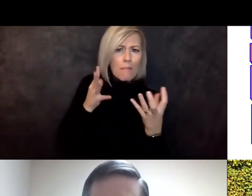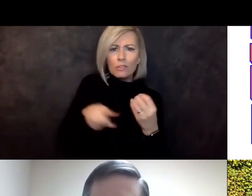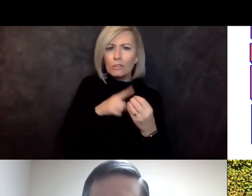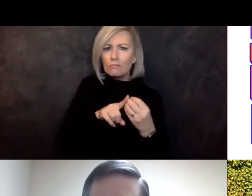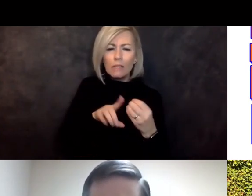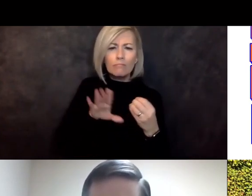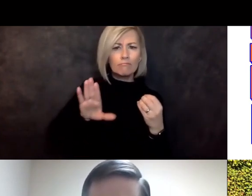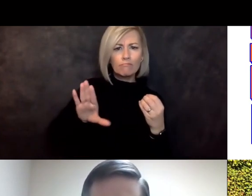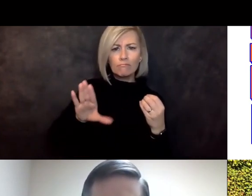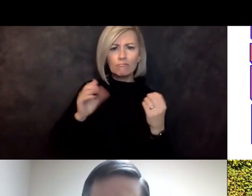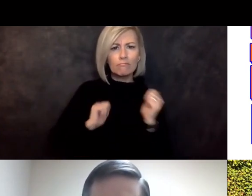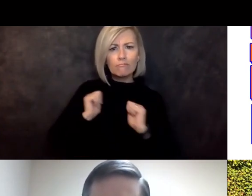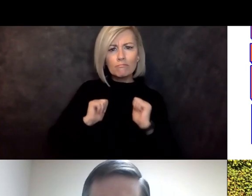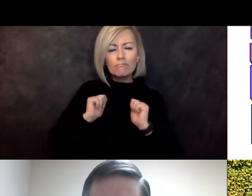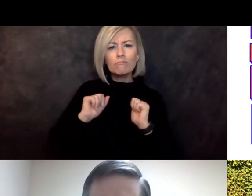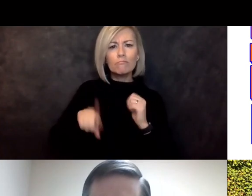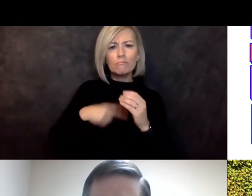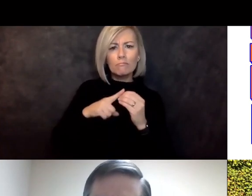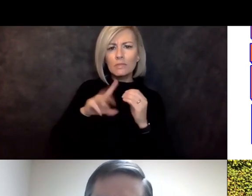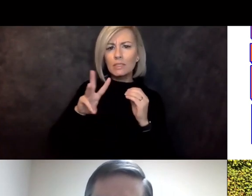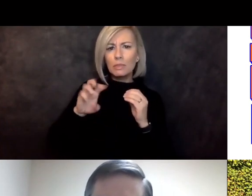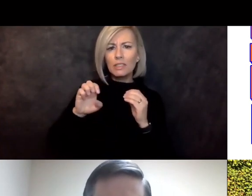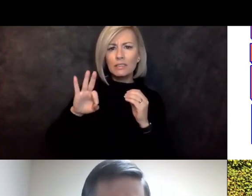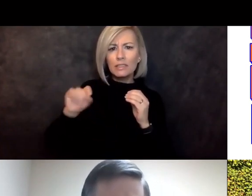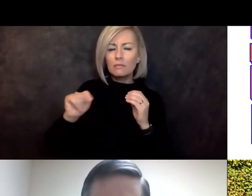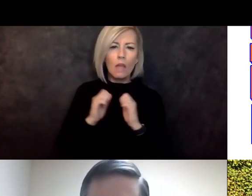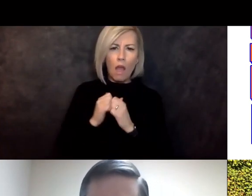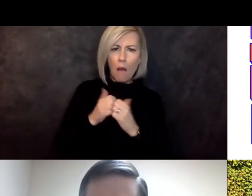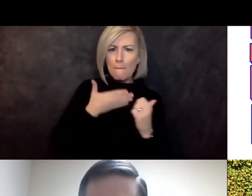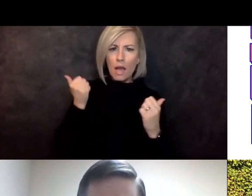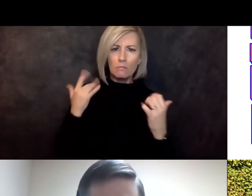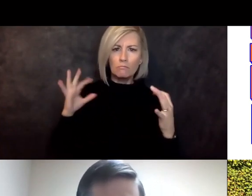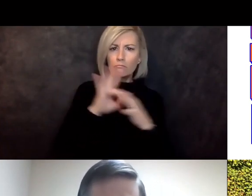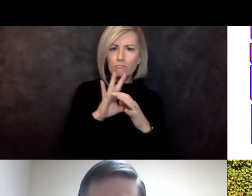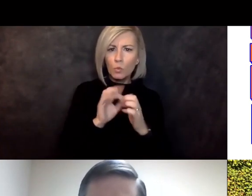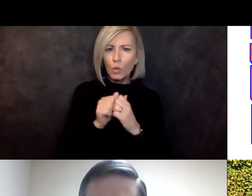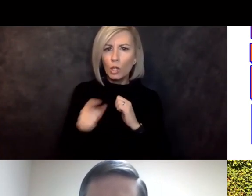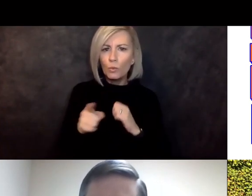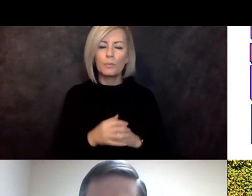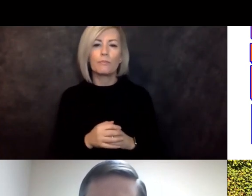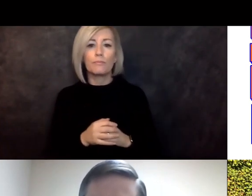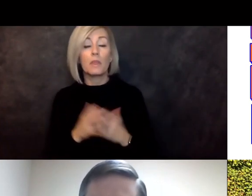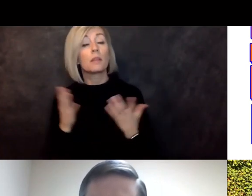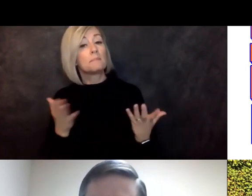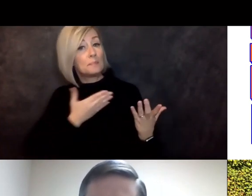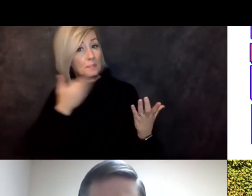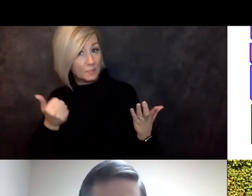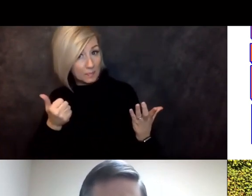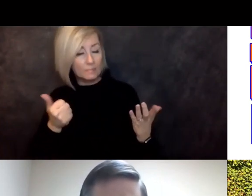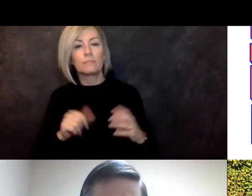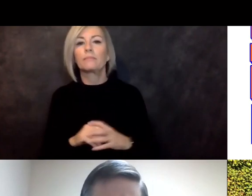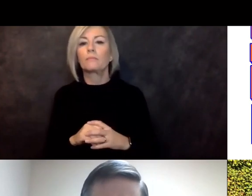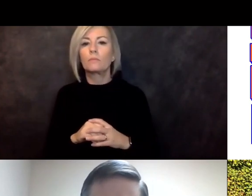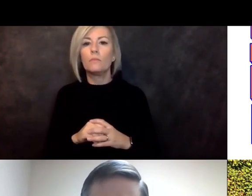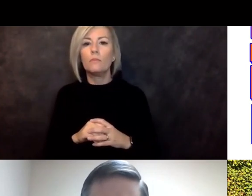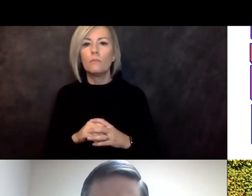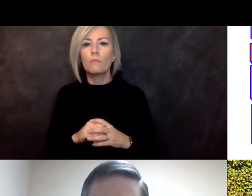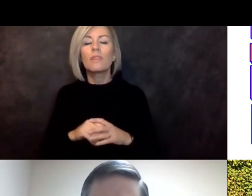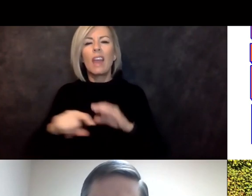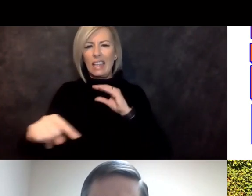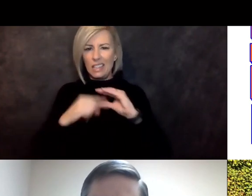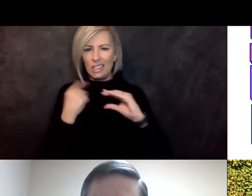the show or about WEFT, how do they best connect with you? The best way to do that is to get me by